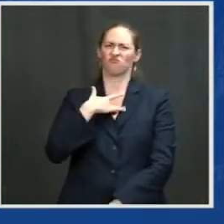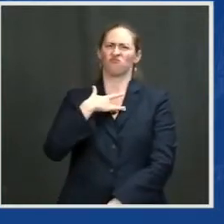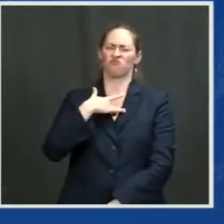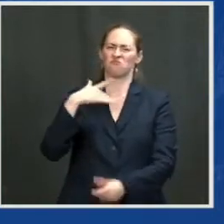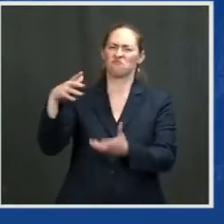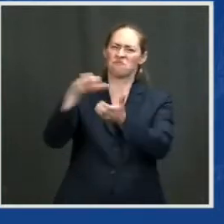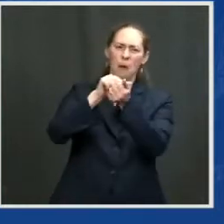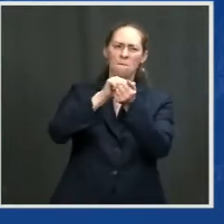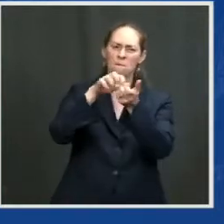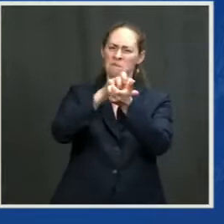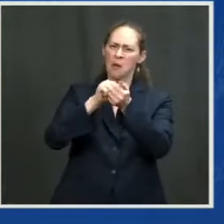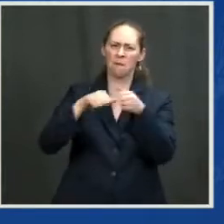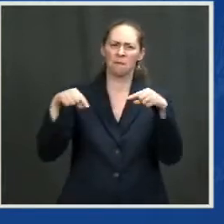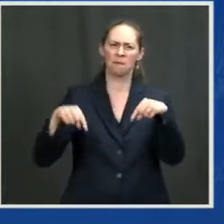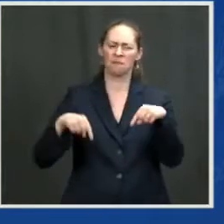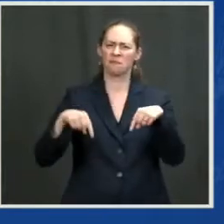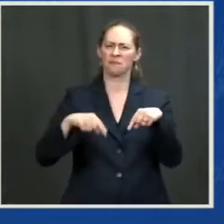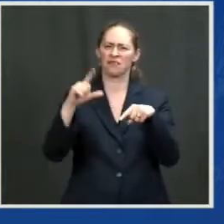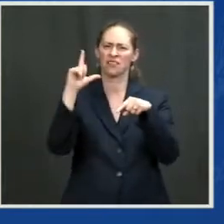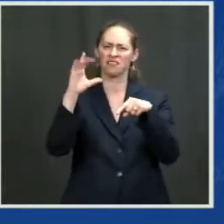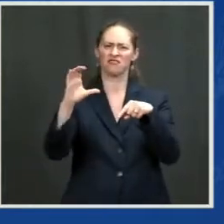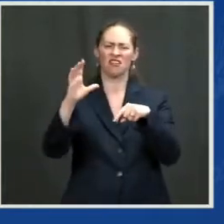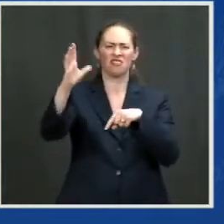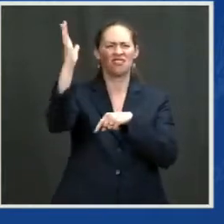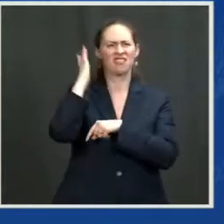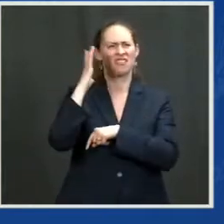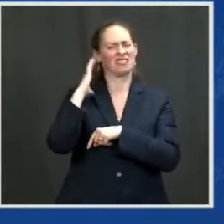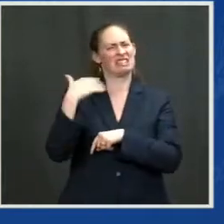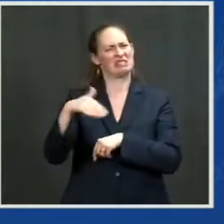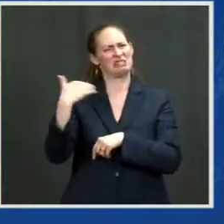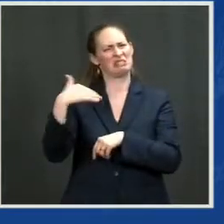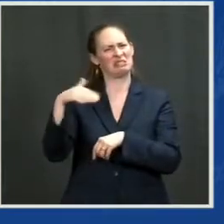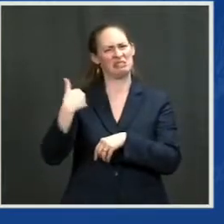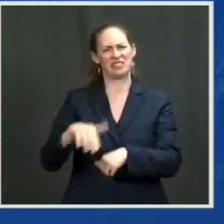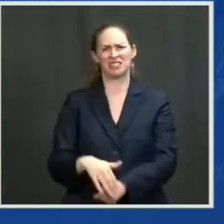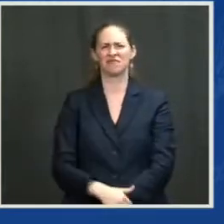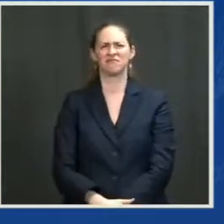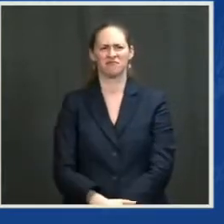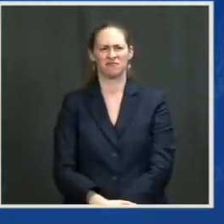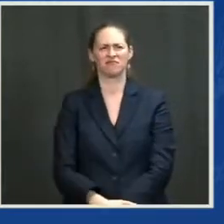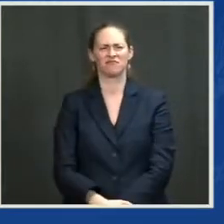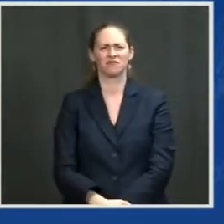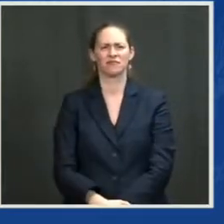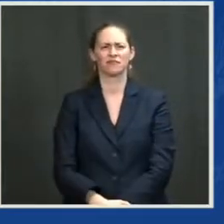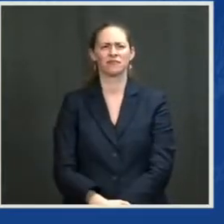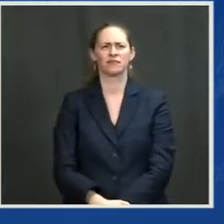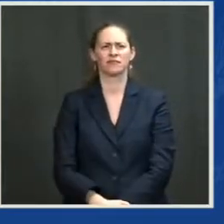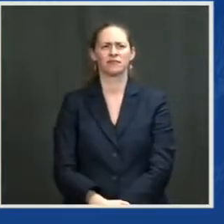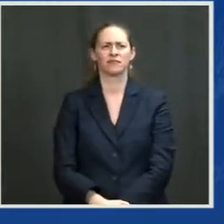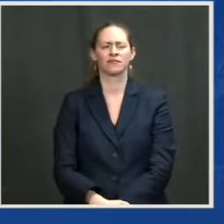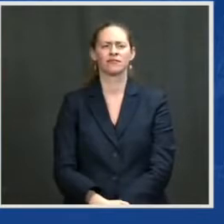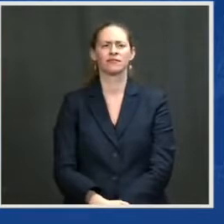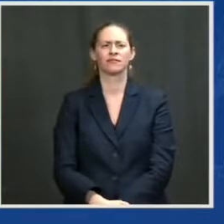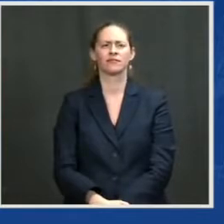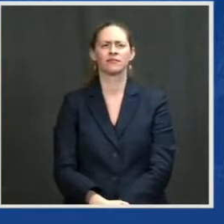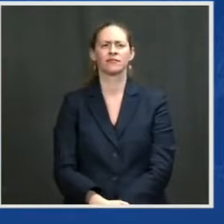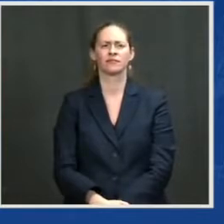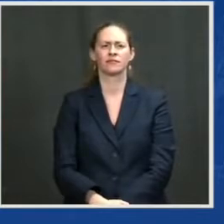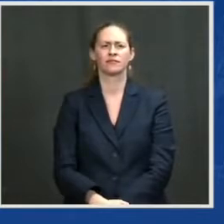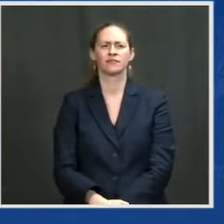And I used to spend some time with Randy. He got hit a little bit, but not like you did, not like you have. And